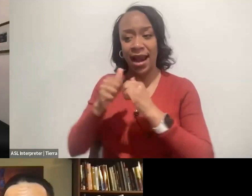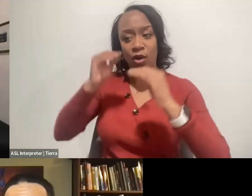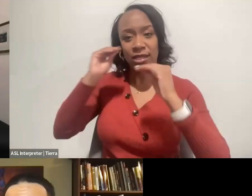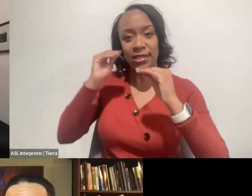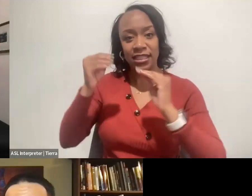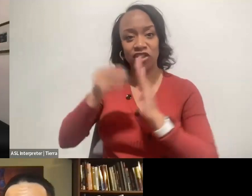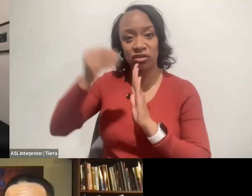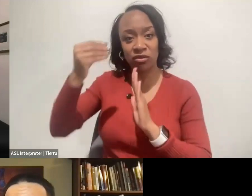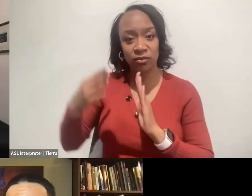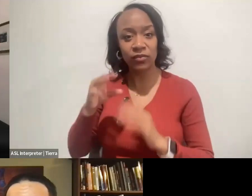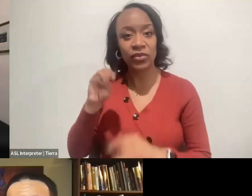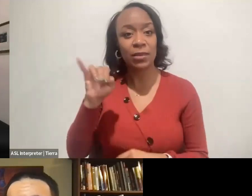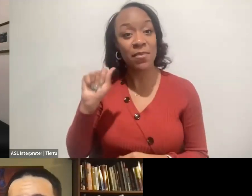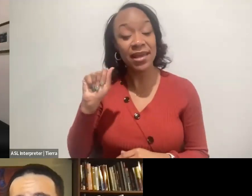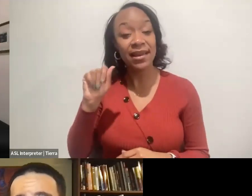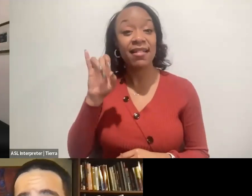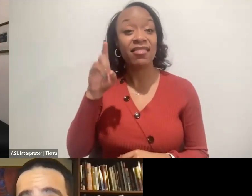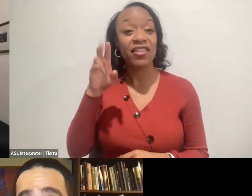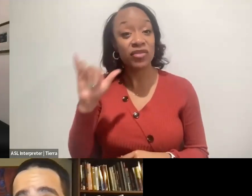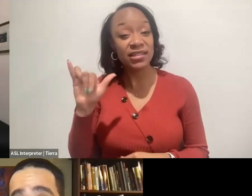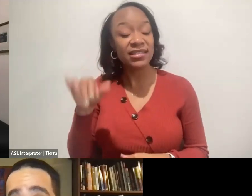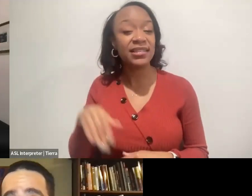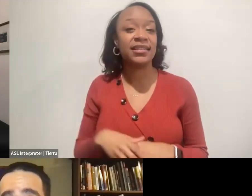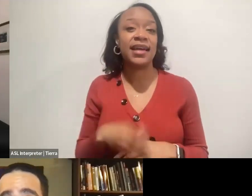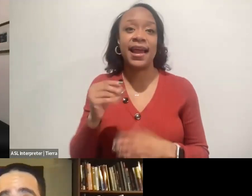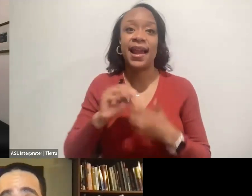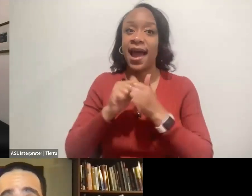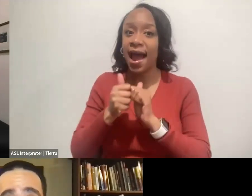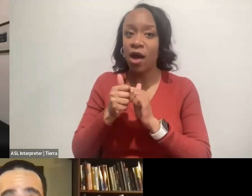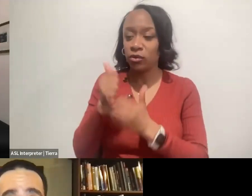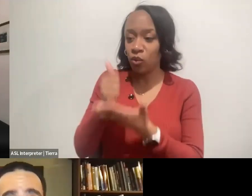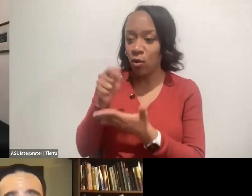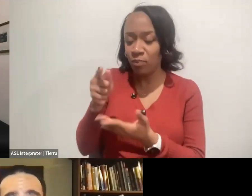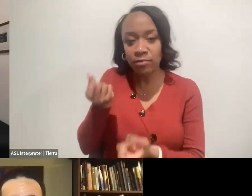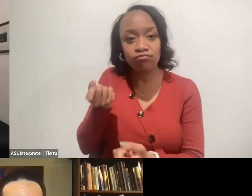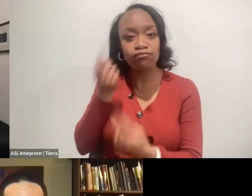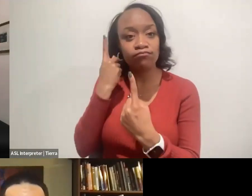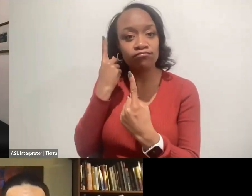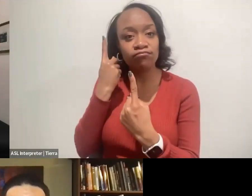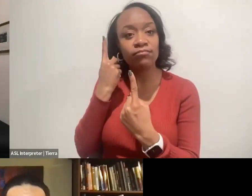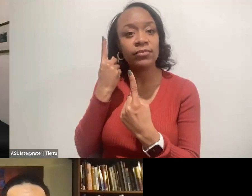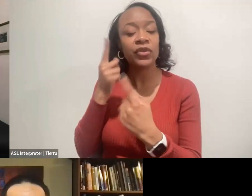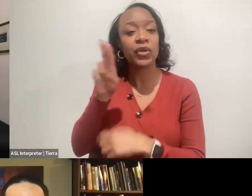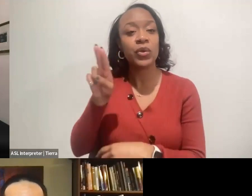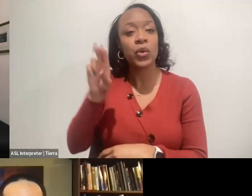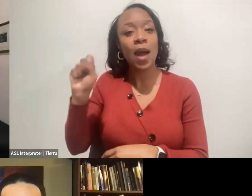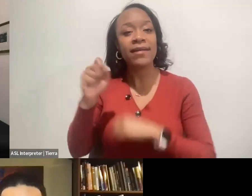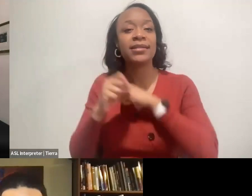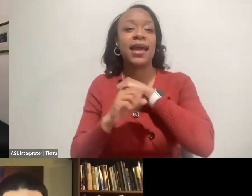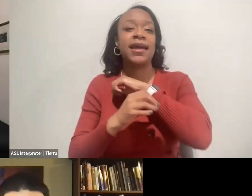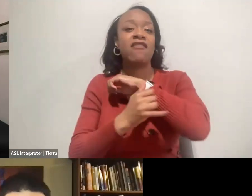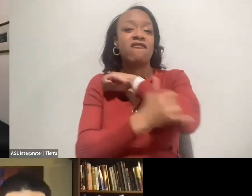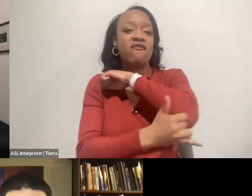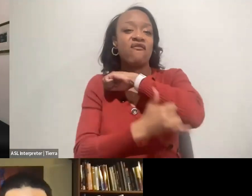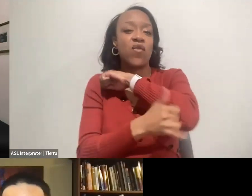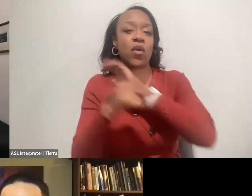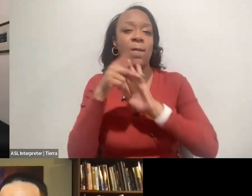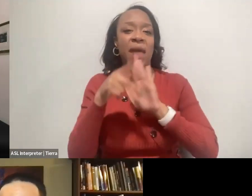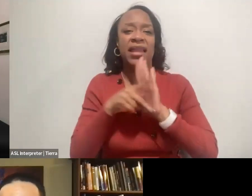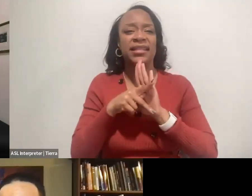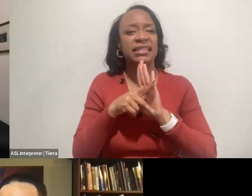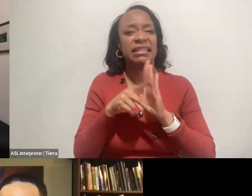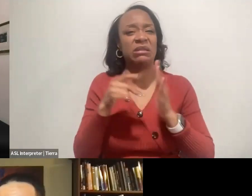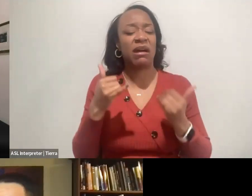media literacy skills and also how to help them understand US foreign policy better. That it's just